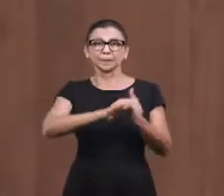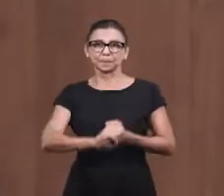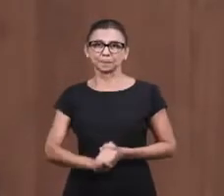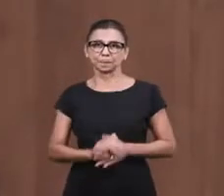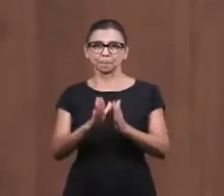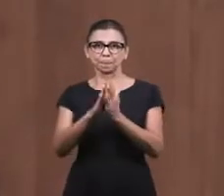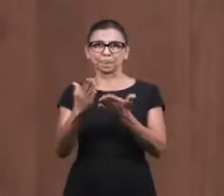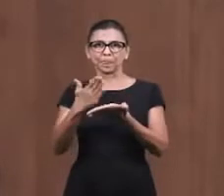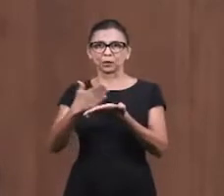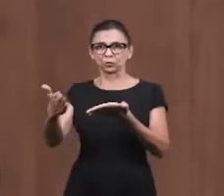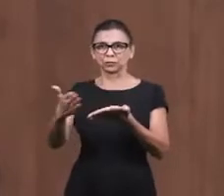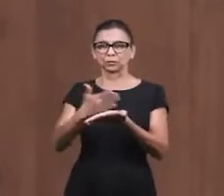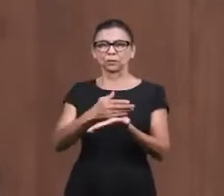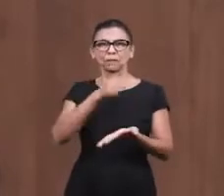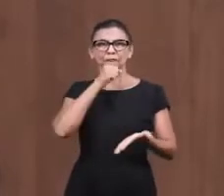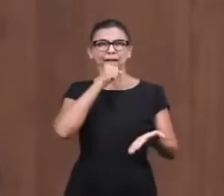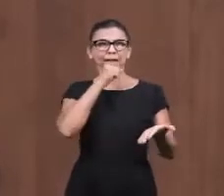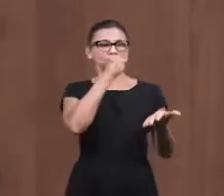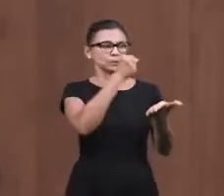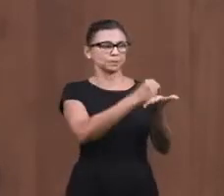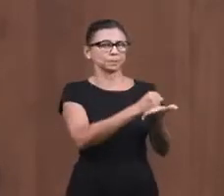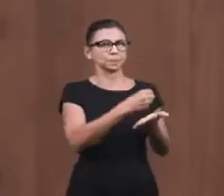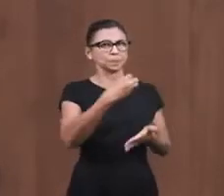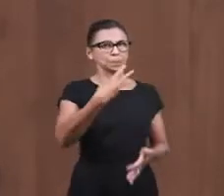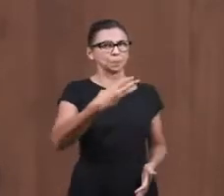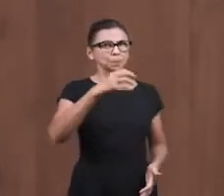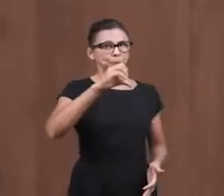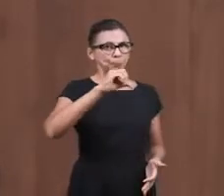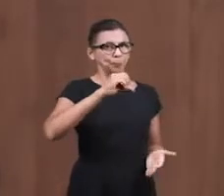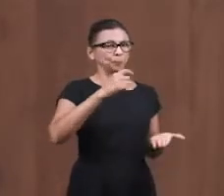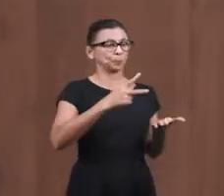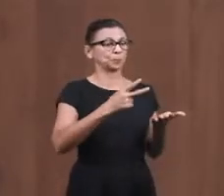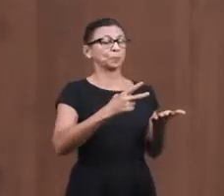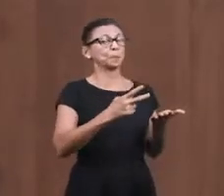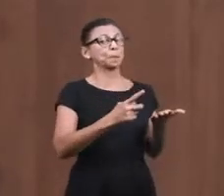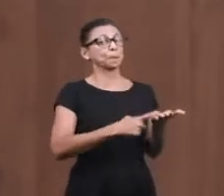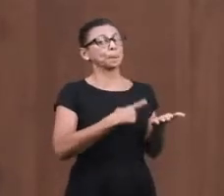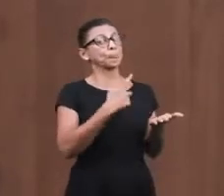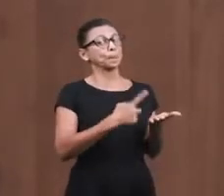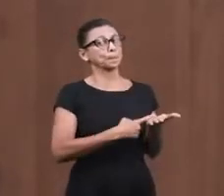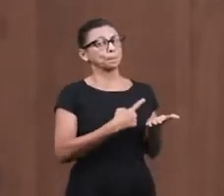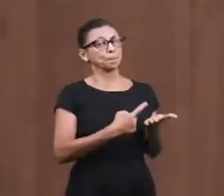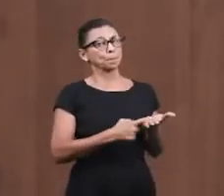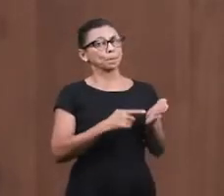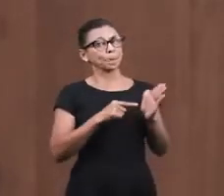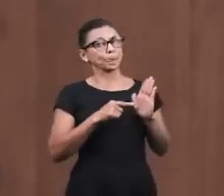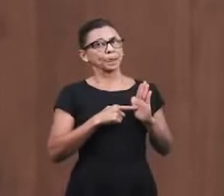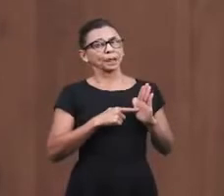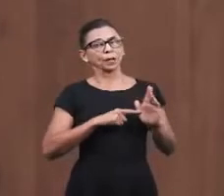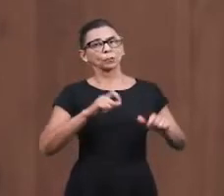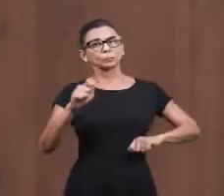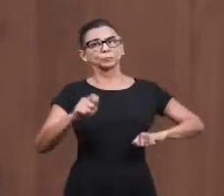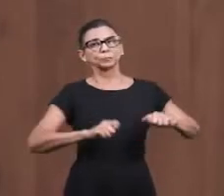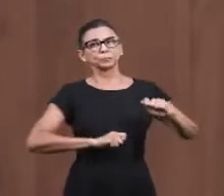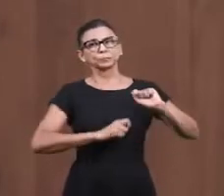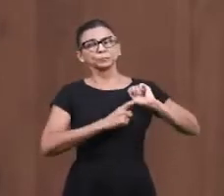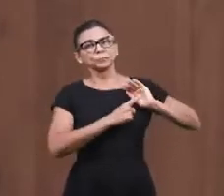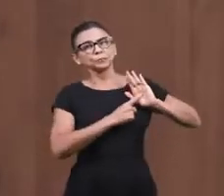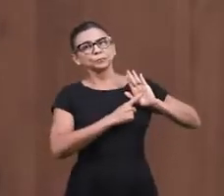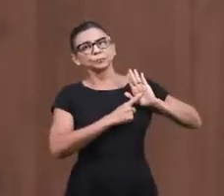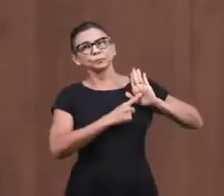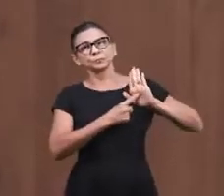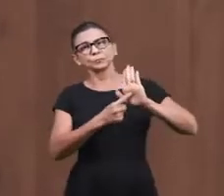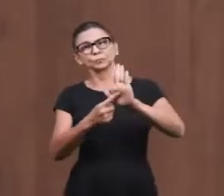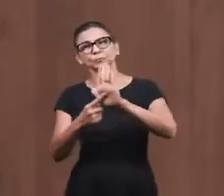parts. The Old Testament, which has 39 books, that speaks that speak about the acts of